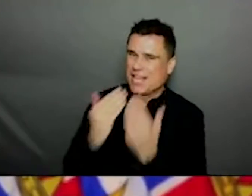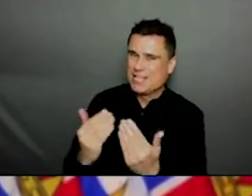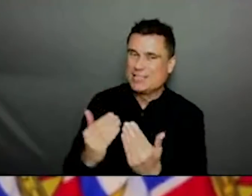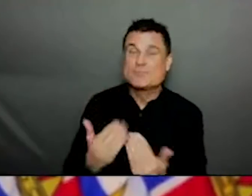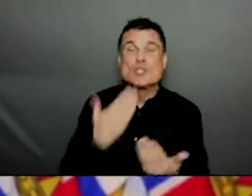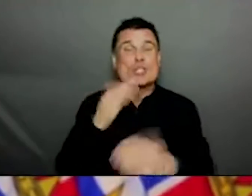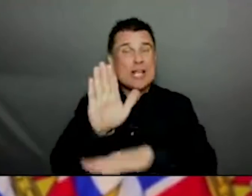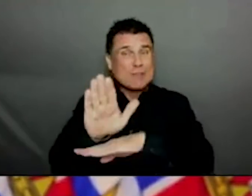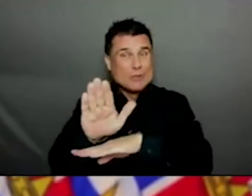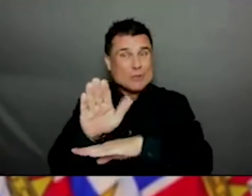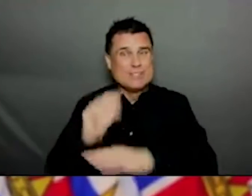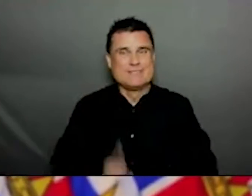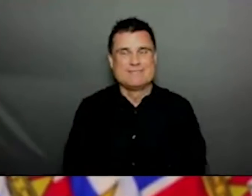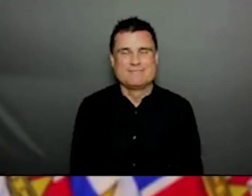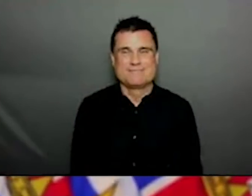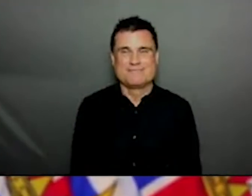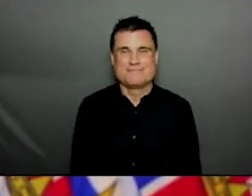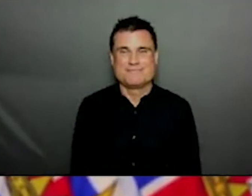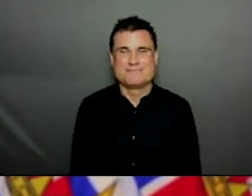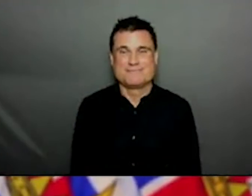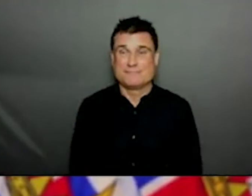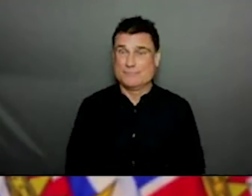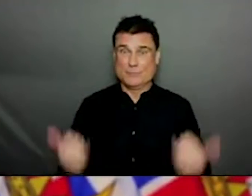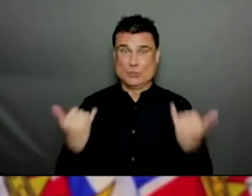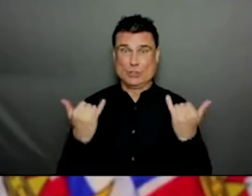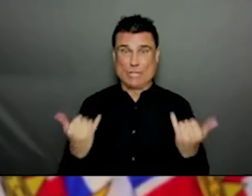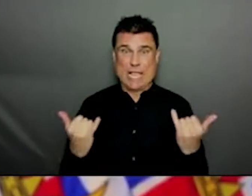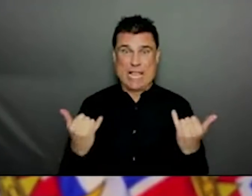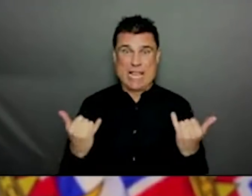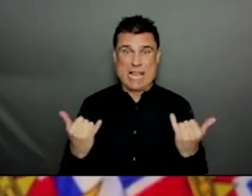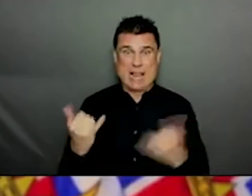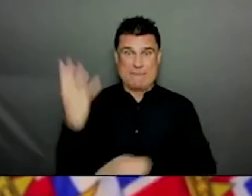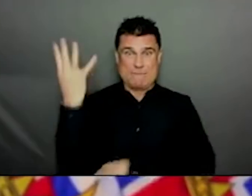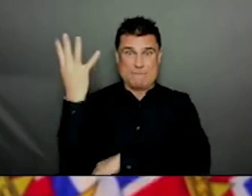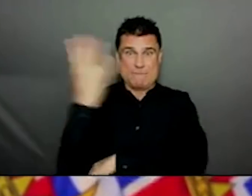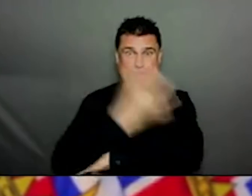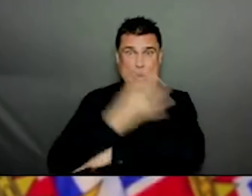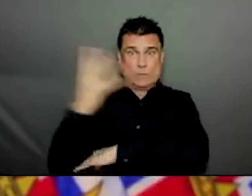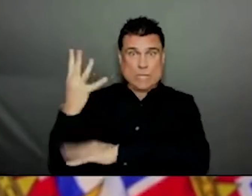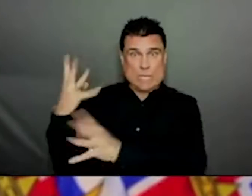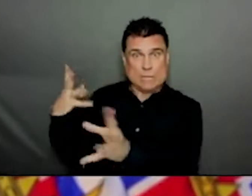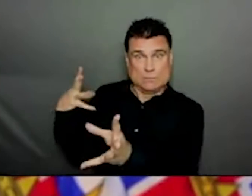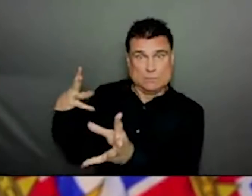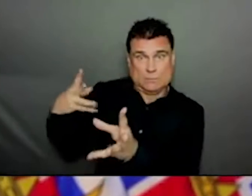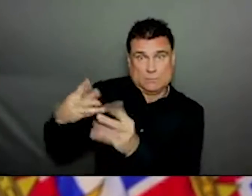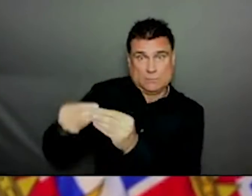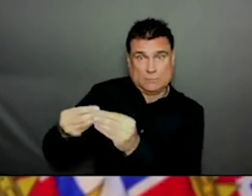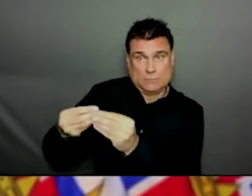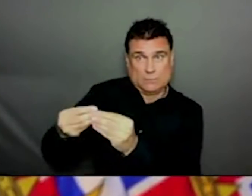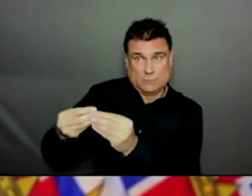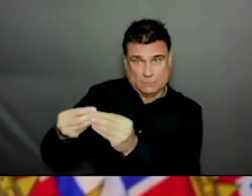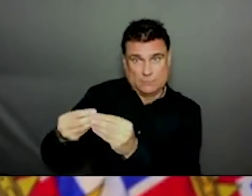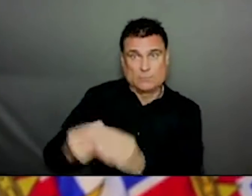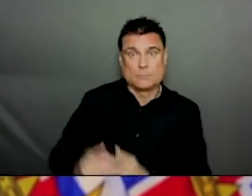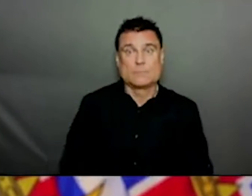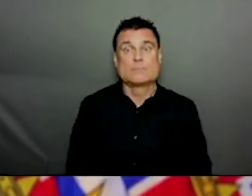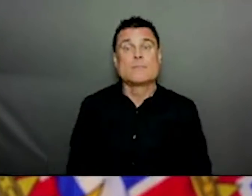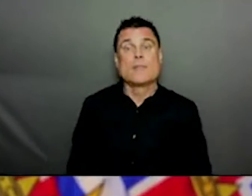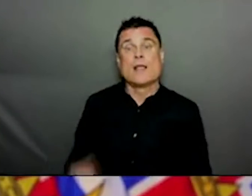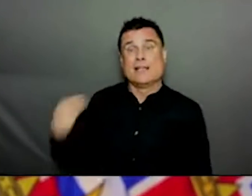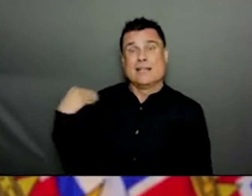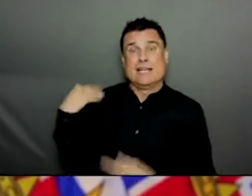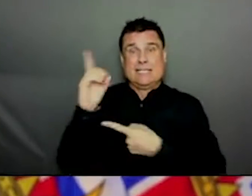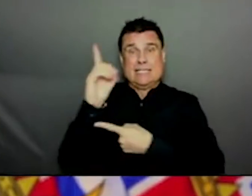So today we are reporting on 4 periods from the end of 2020 to today. So